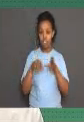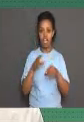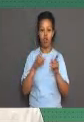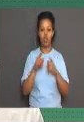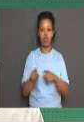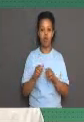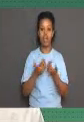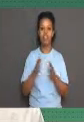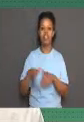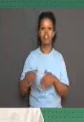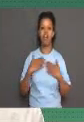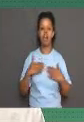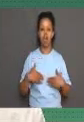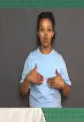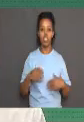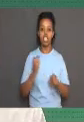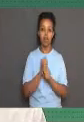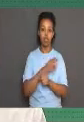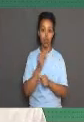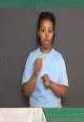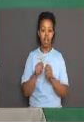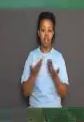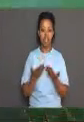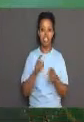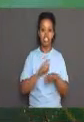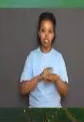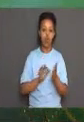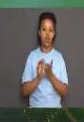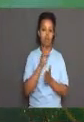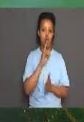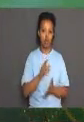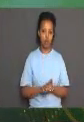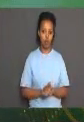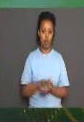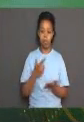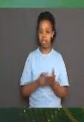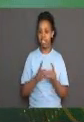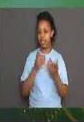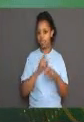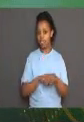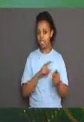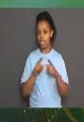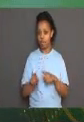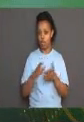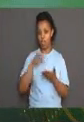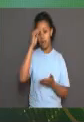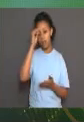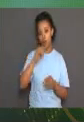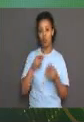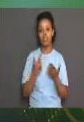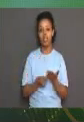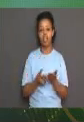were formed and how they are dated. In this lesson, we will learn